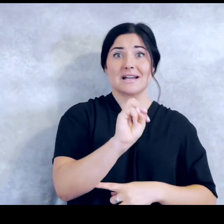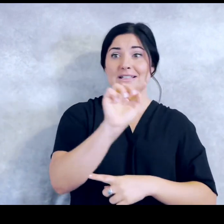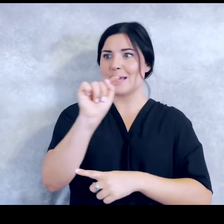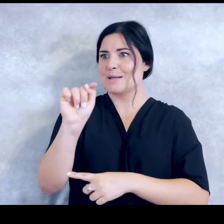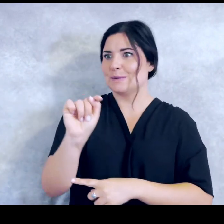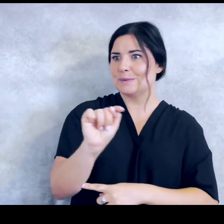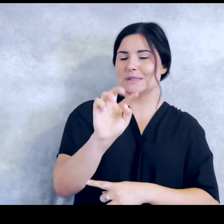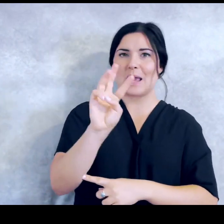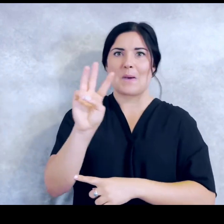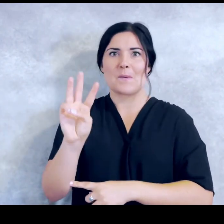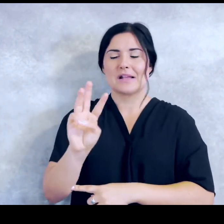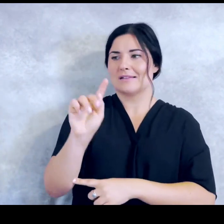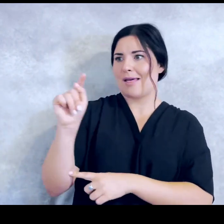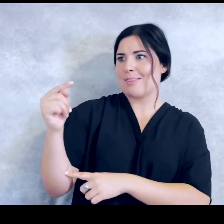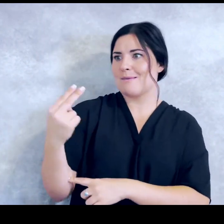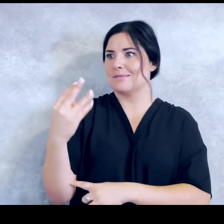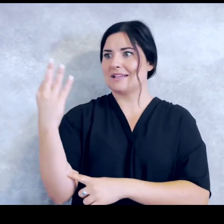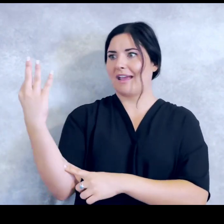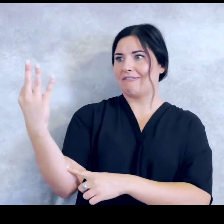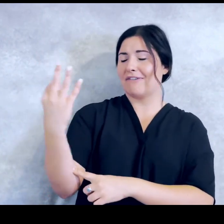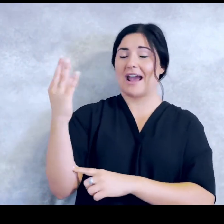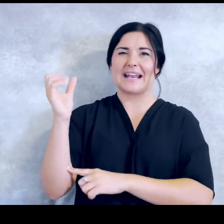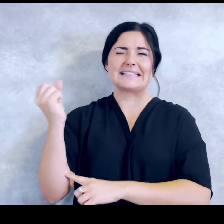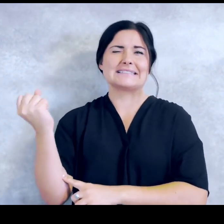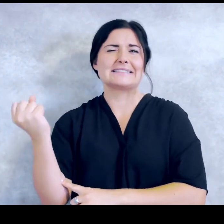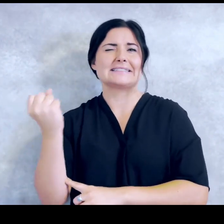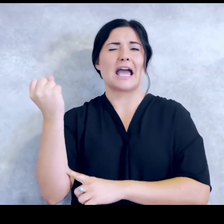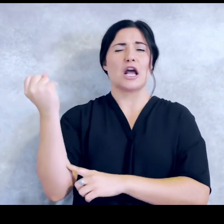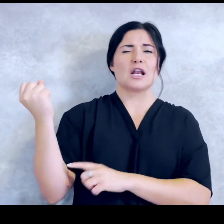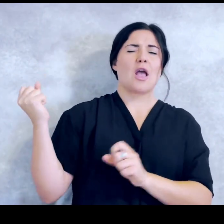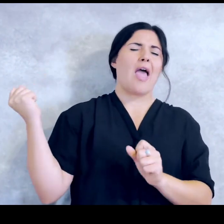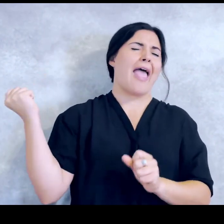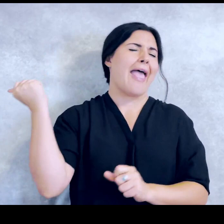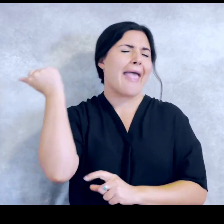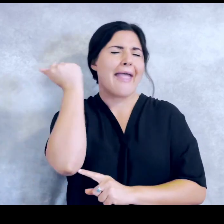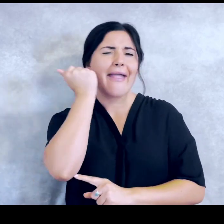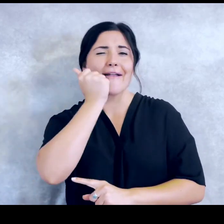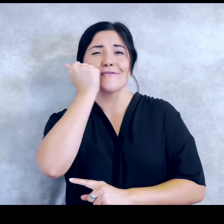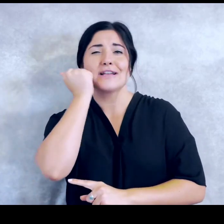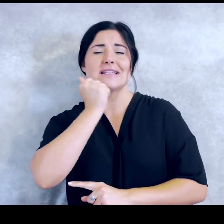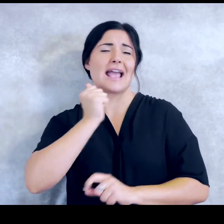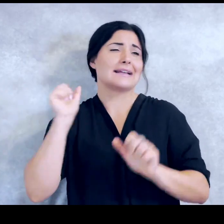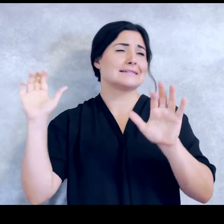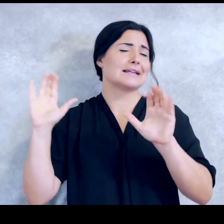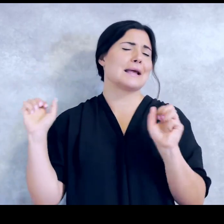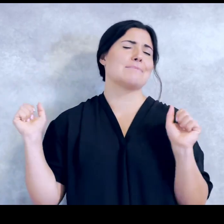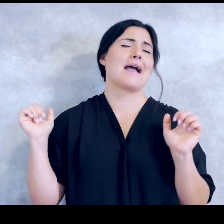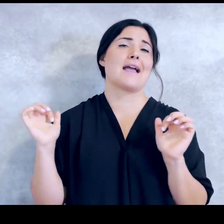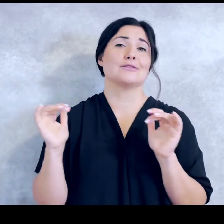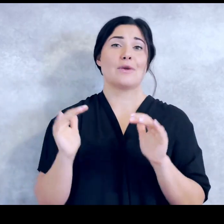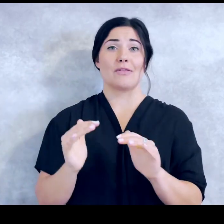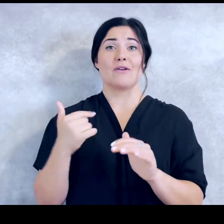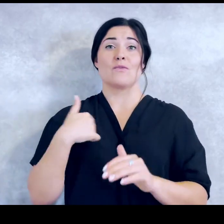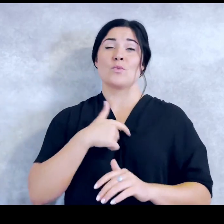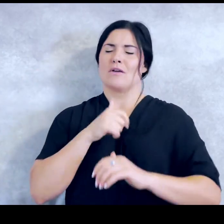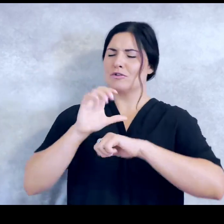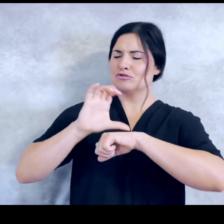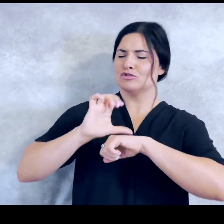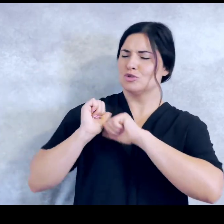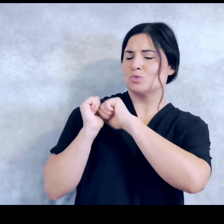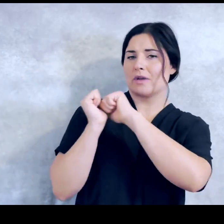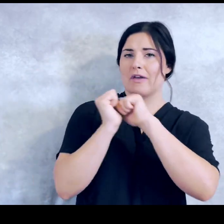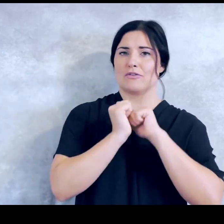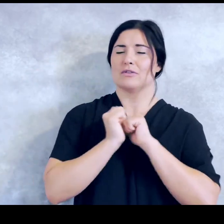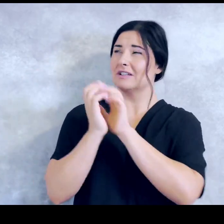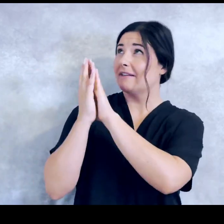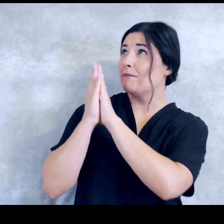Sunday, but Monday and Tuesday and Wednesday and Thursday and Friday and Saturday, coming back together corporately on Sunday so that we can be the church.